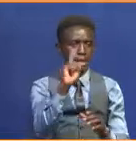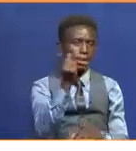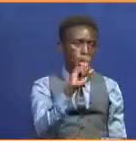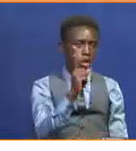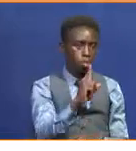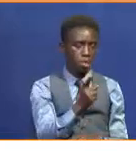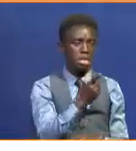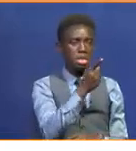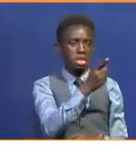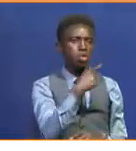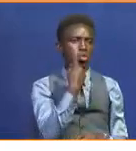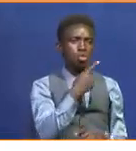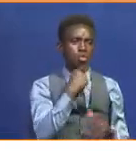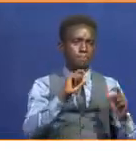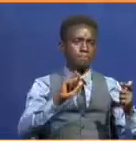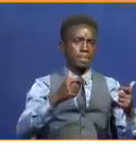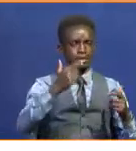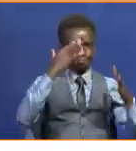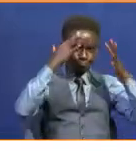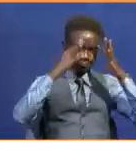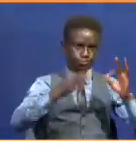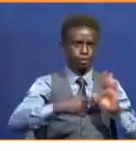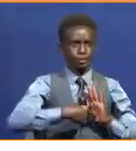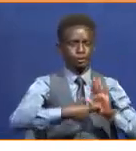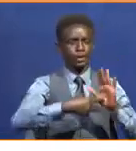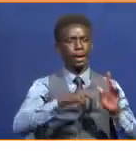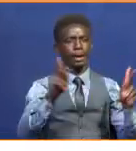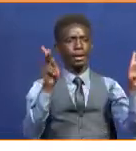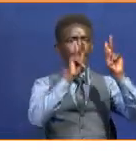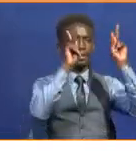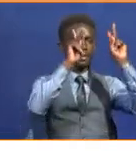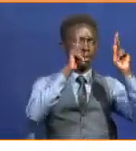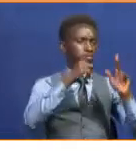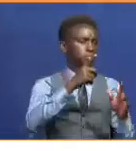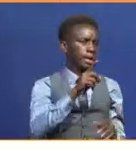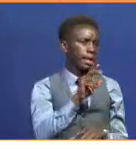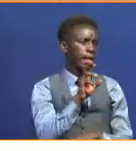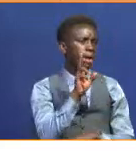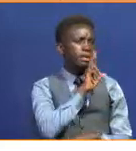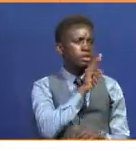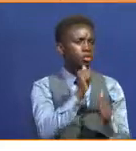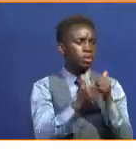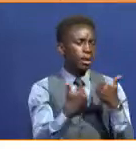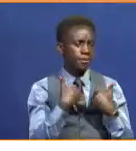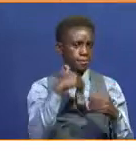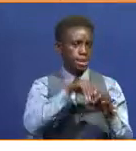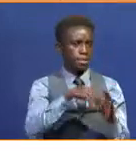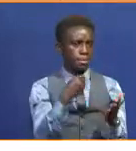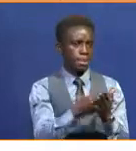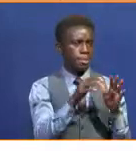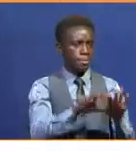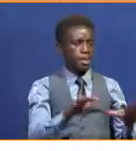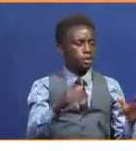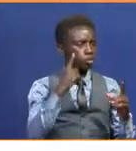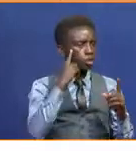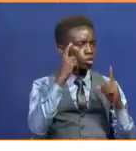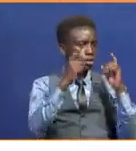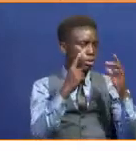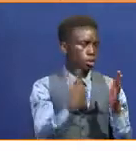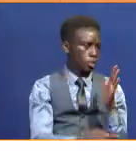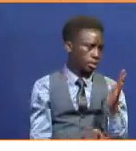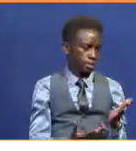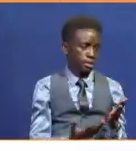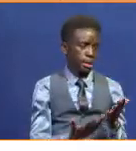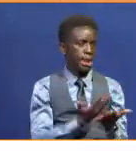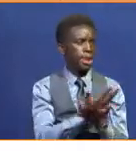media. Yeah. What's some of the risk involved in money markets, and what should you consider if you want to venture? Anyone who is watching that would want